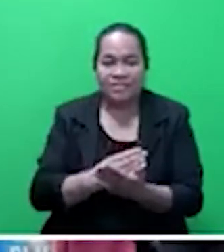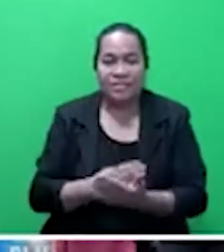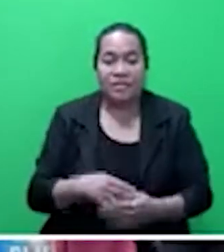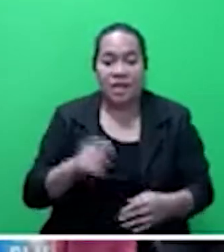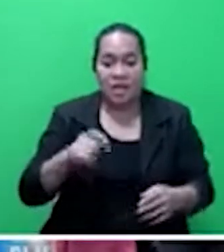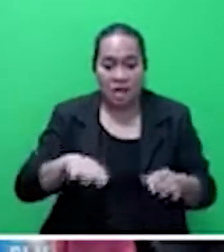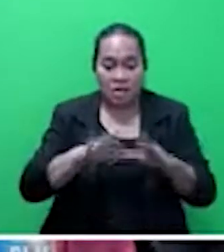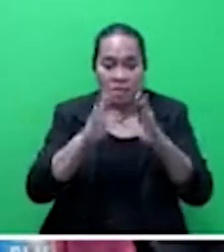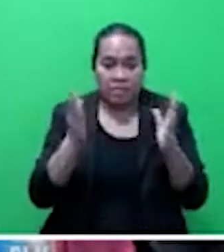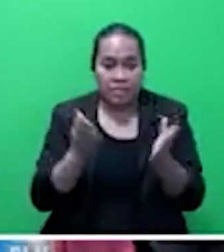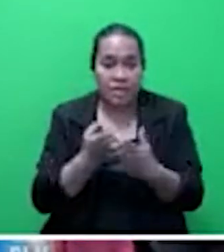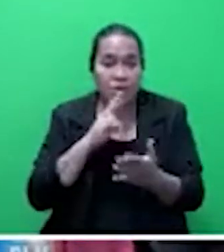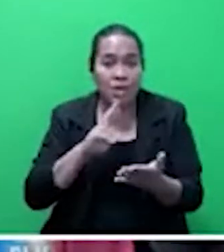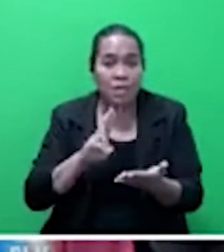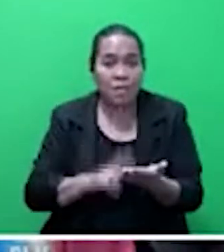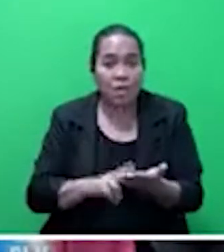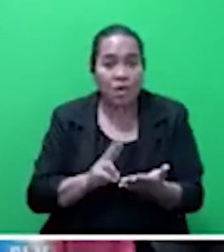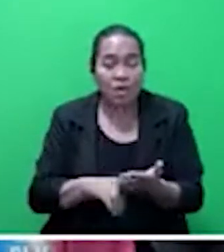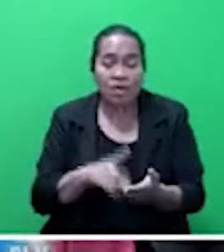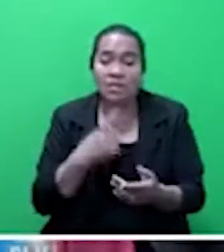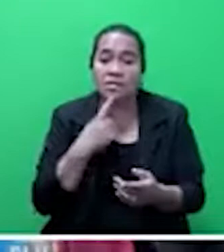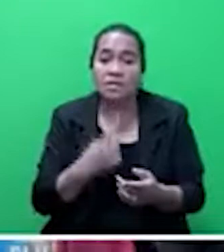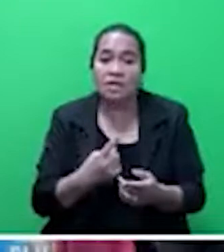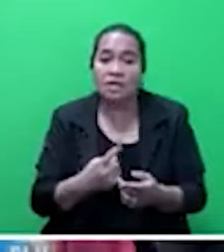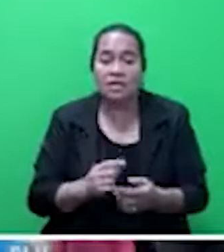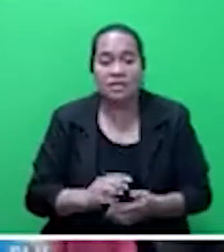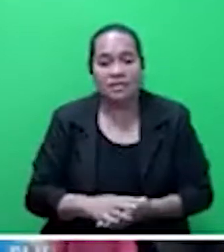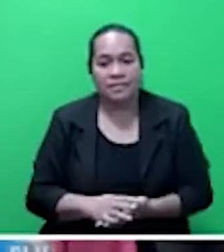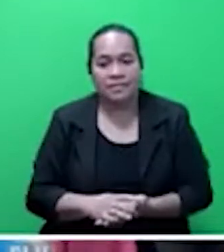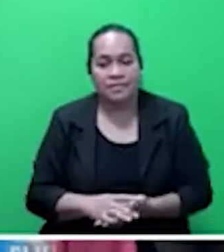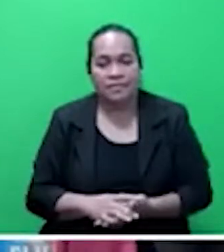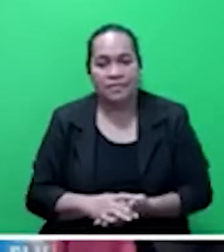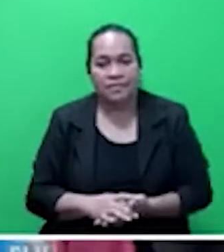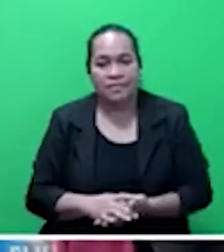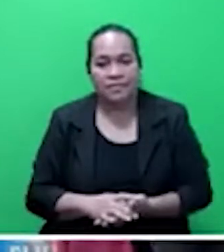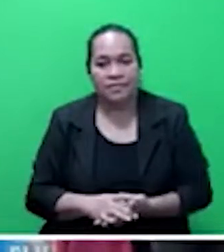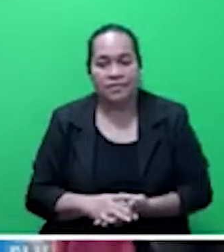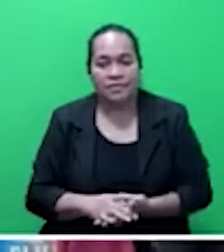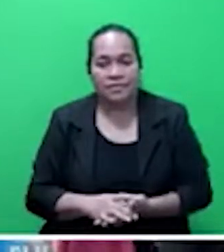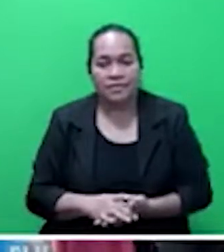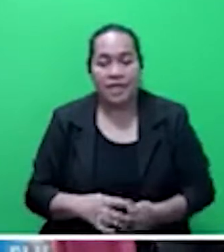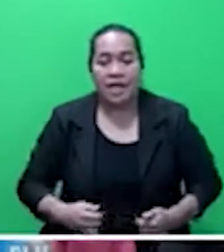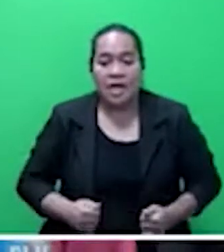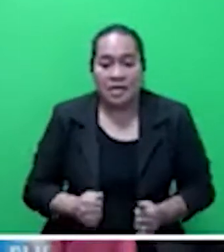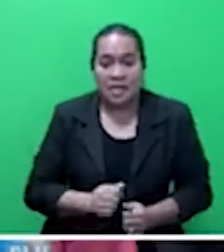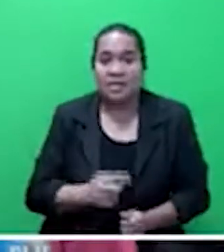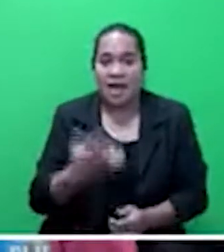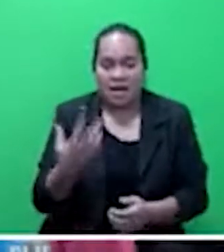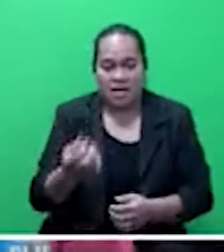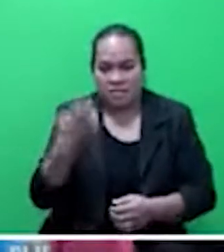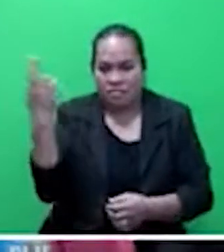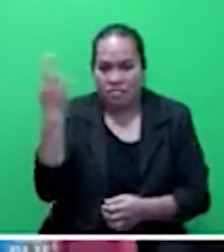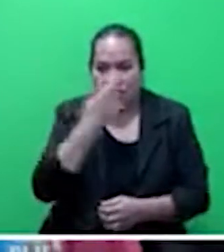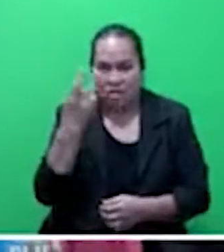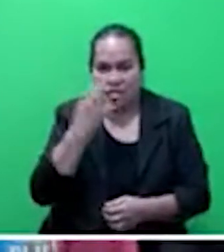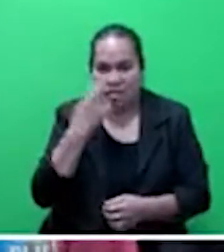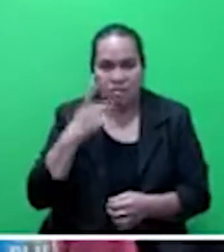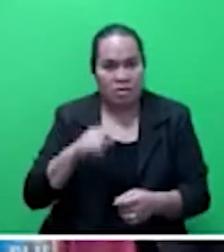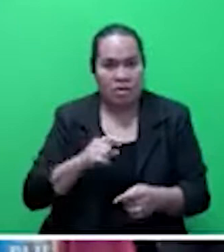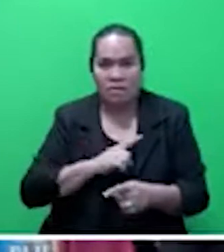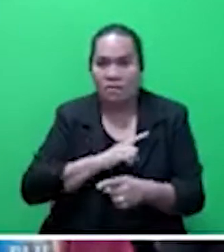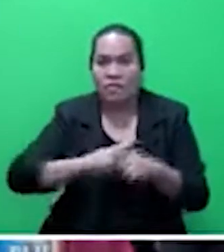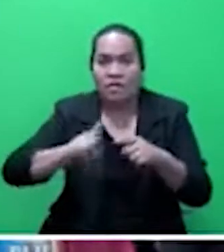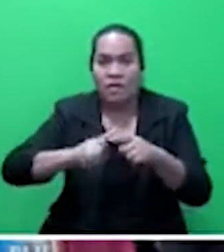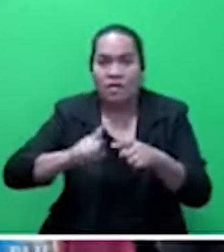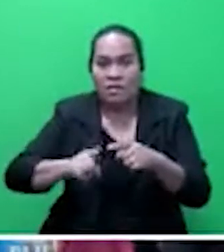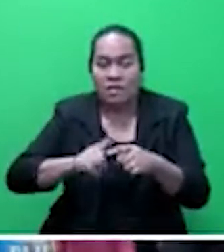Assessment Report 2022 highlighted that extensive risks are growing at an unprecedented rate, where